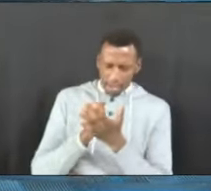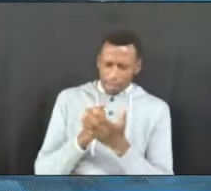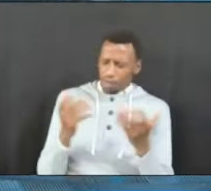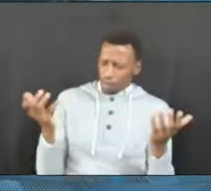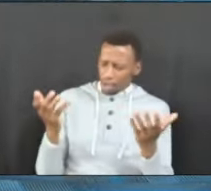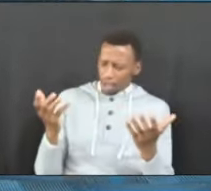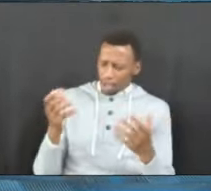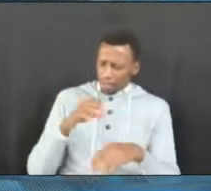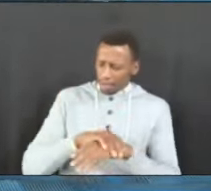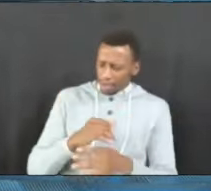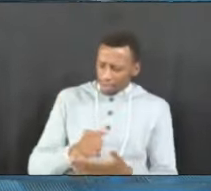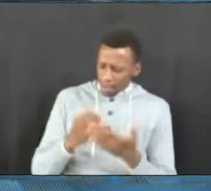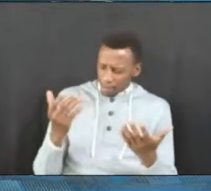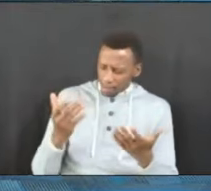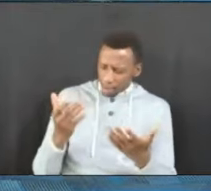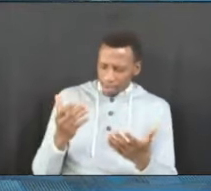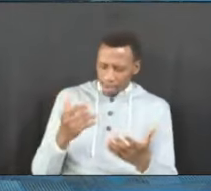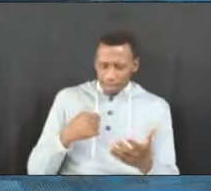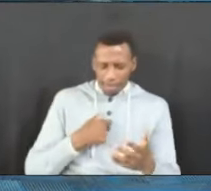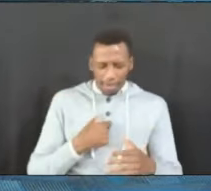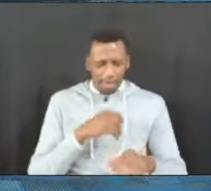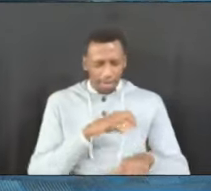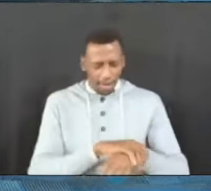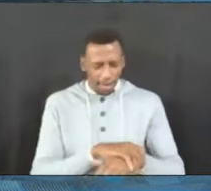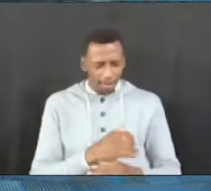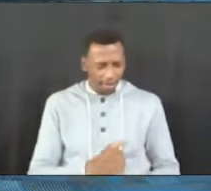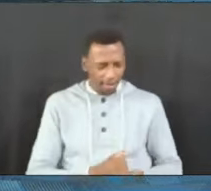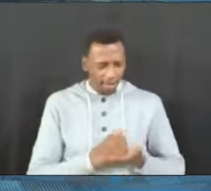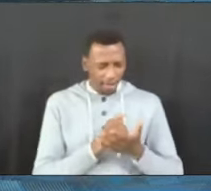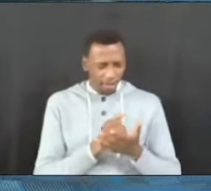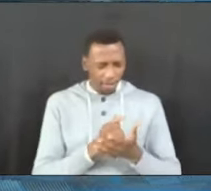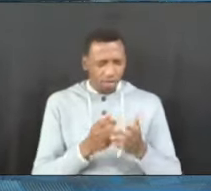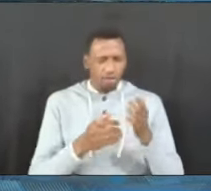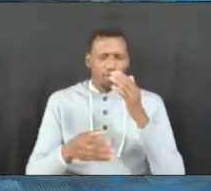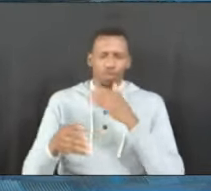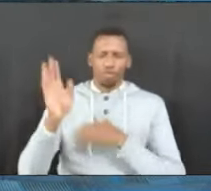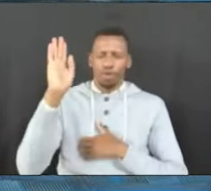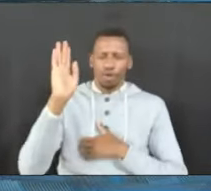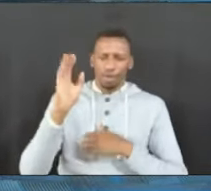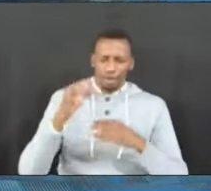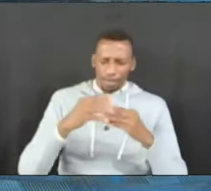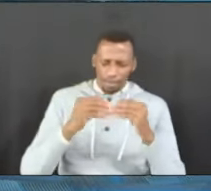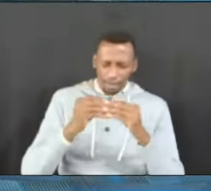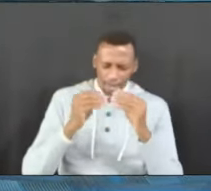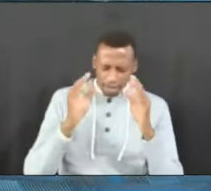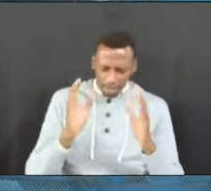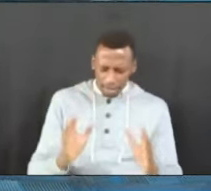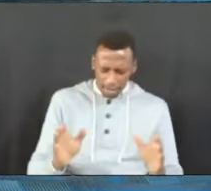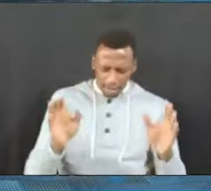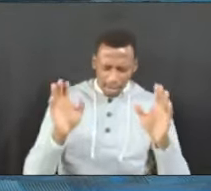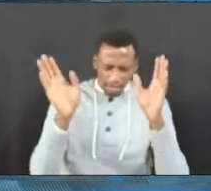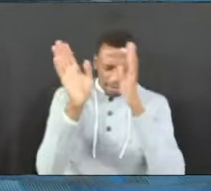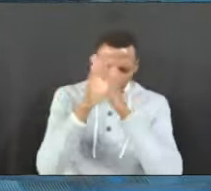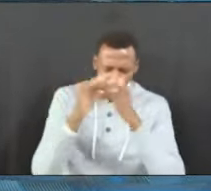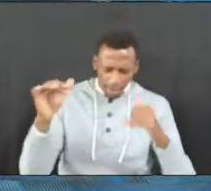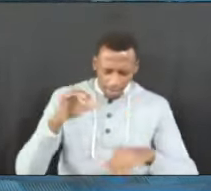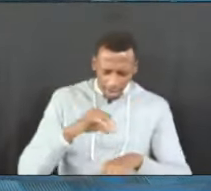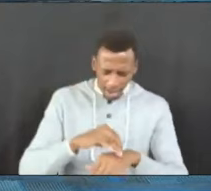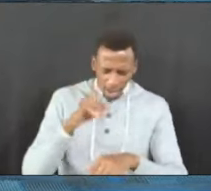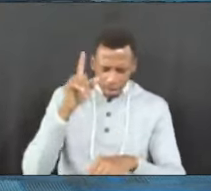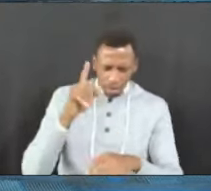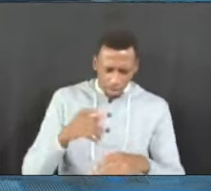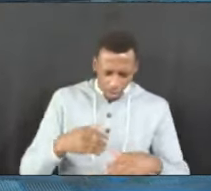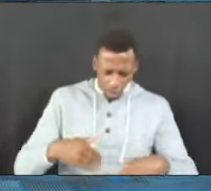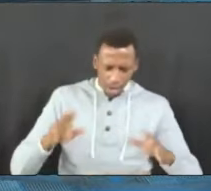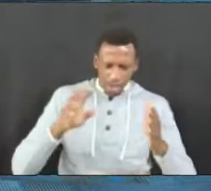cometh from the Lord, the maker of heaven and earth. Lord, you say you will not let our feet slip. You who watches over